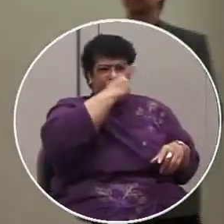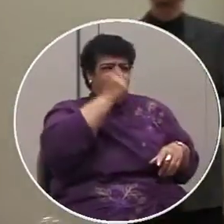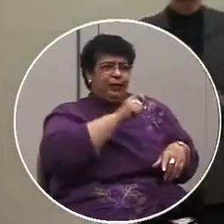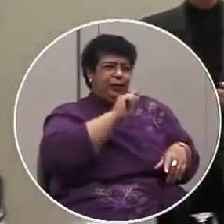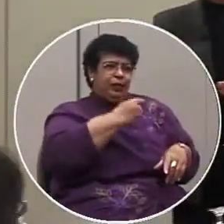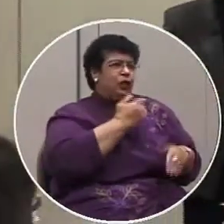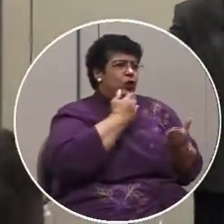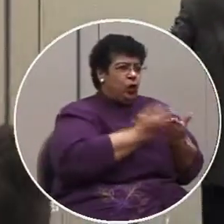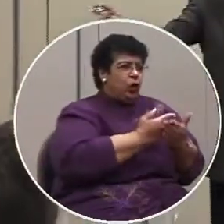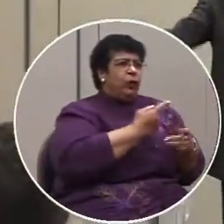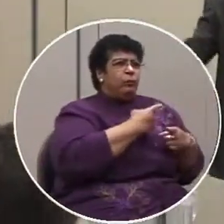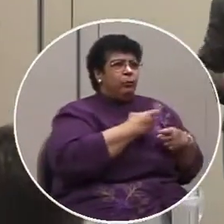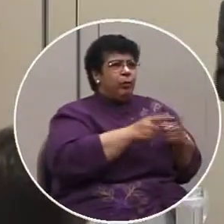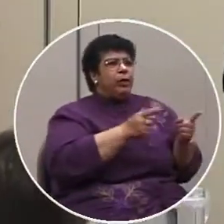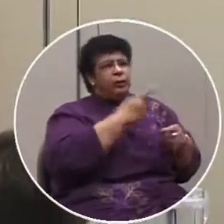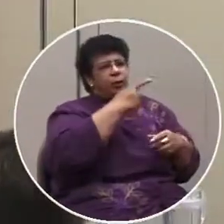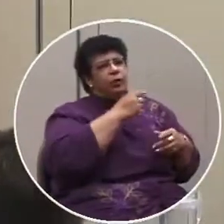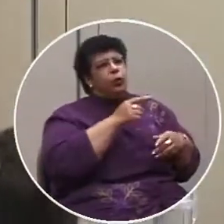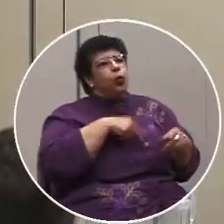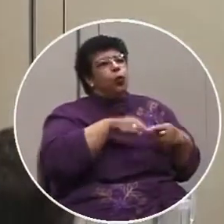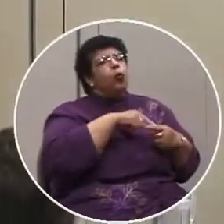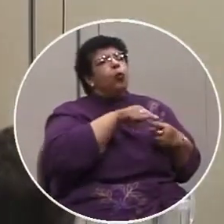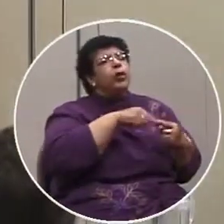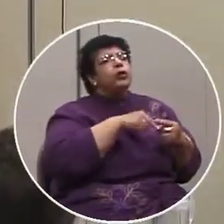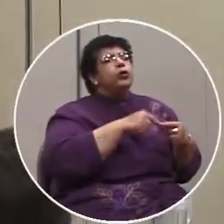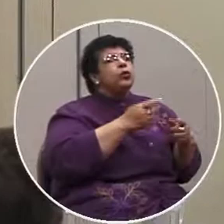when you give something, add something, or deliver something.